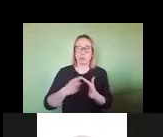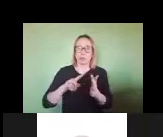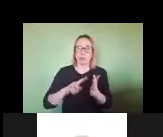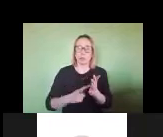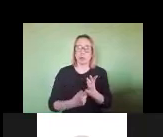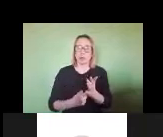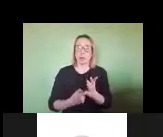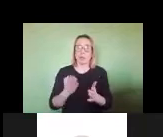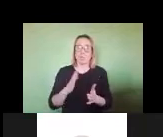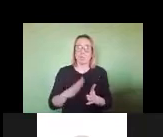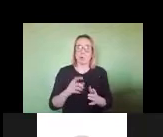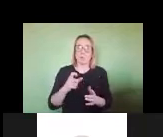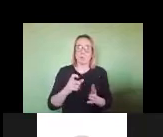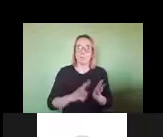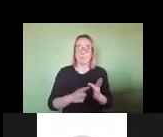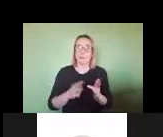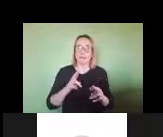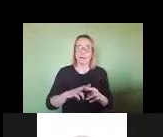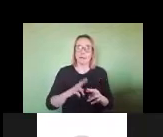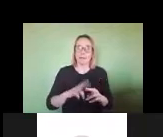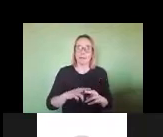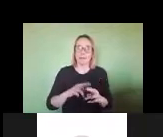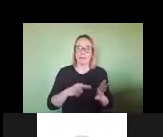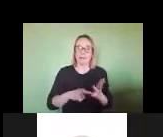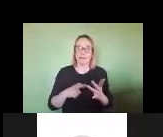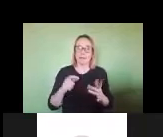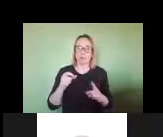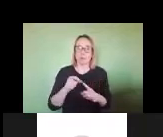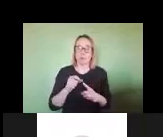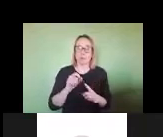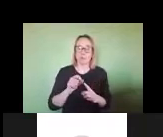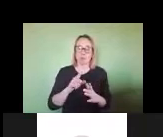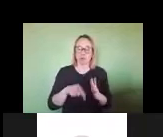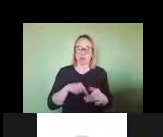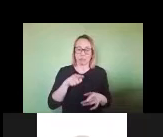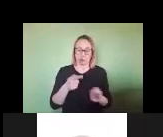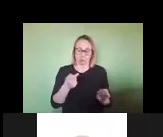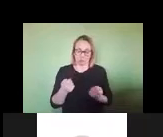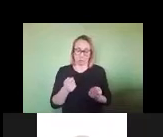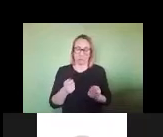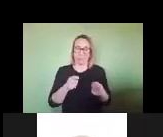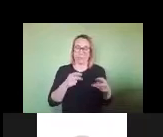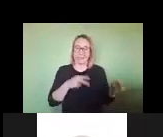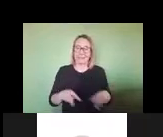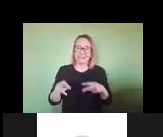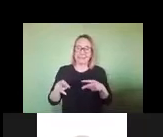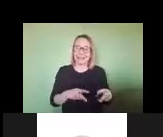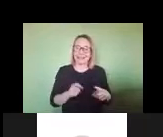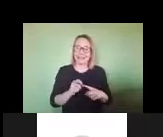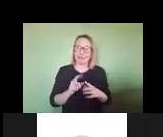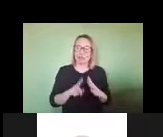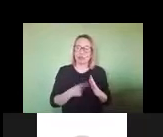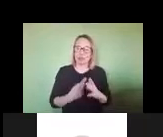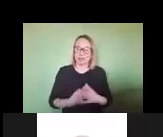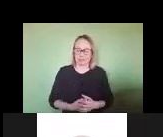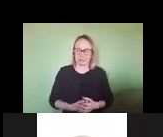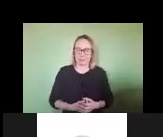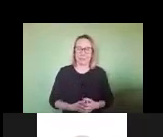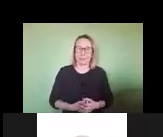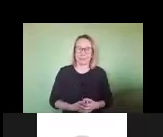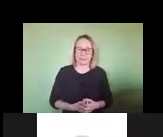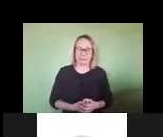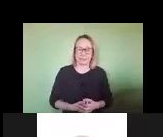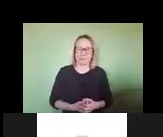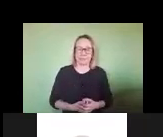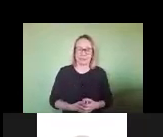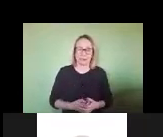Projects, and Lottie facilitated our dance project during the pandemic, and I know the